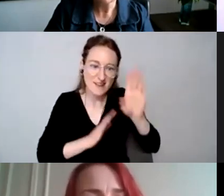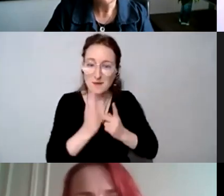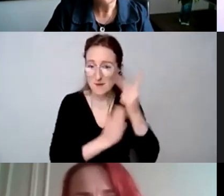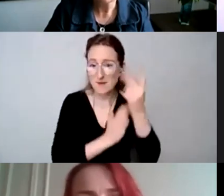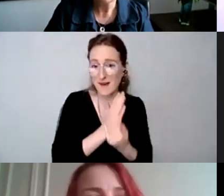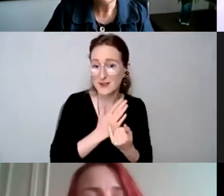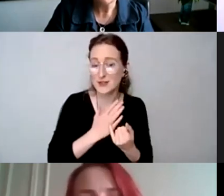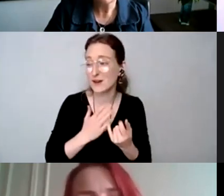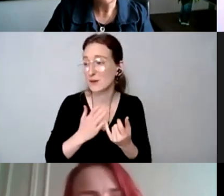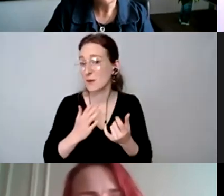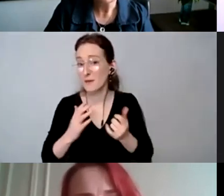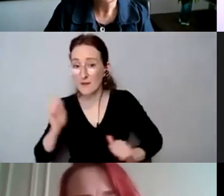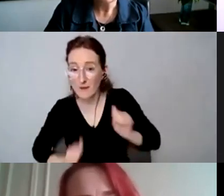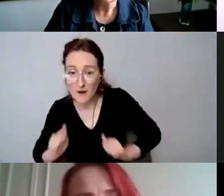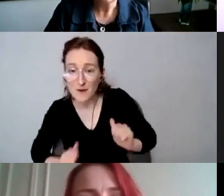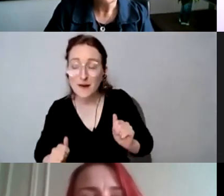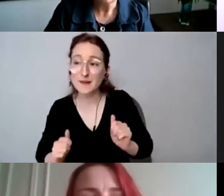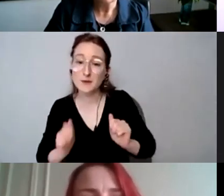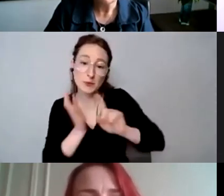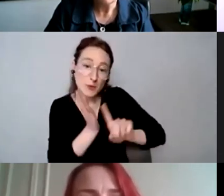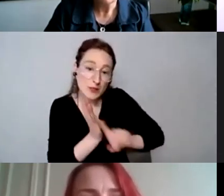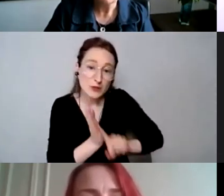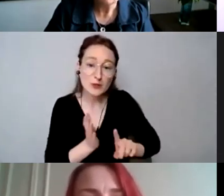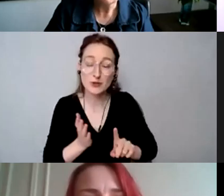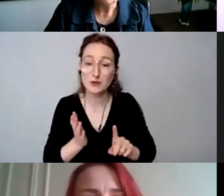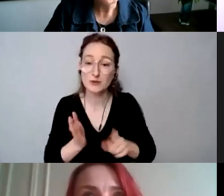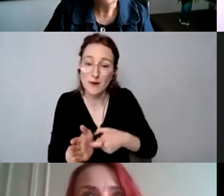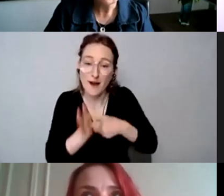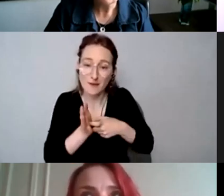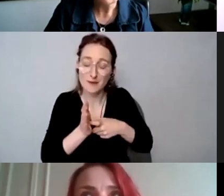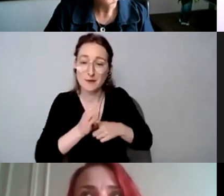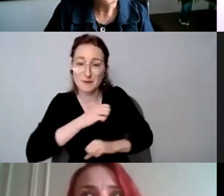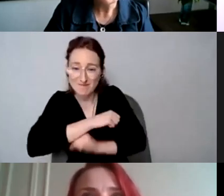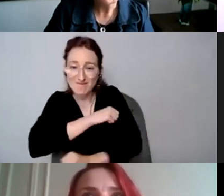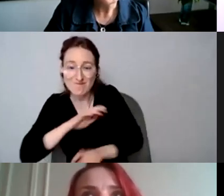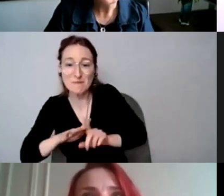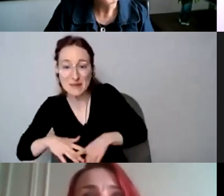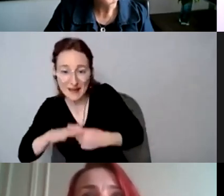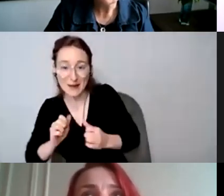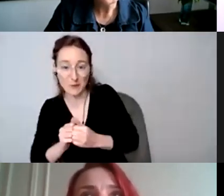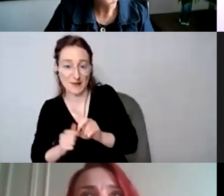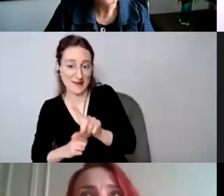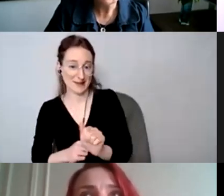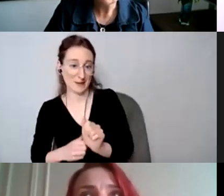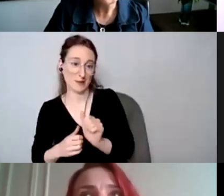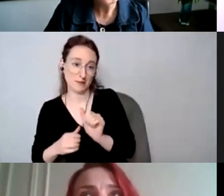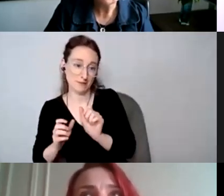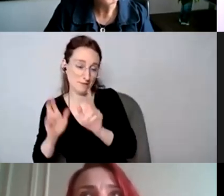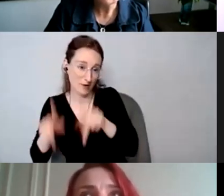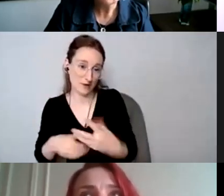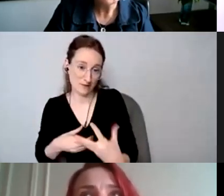or performance or a research. And also the other thing is